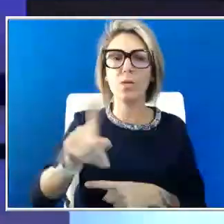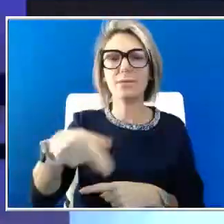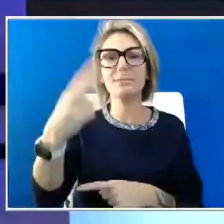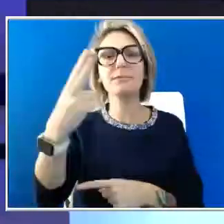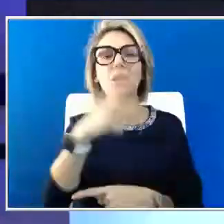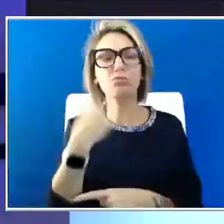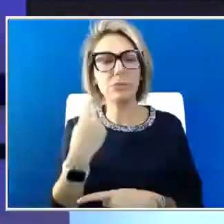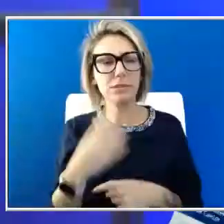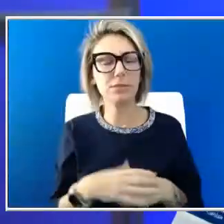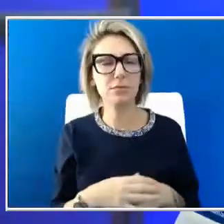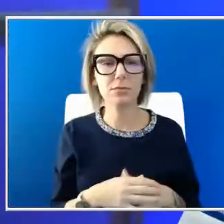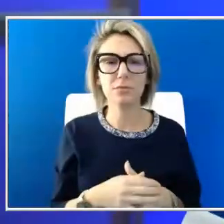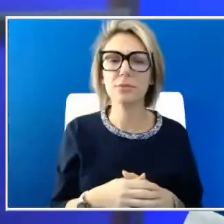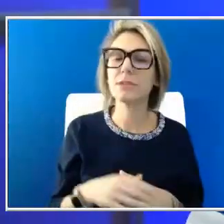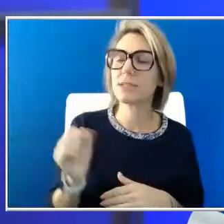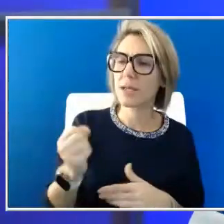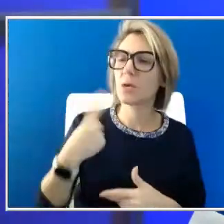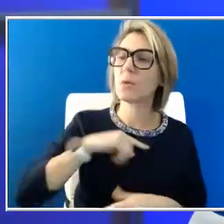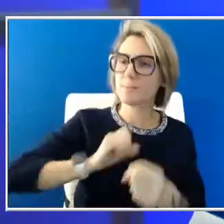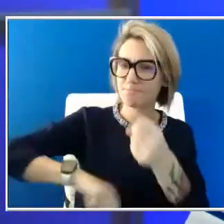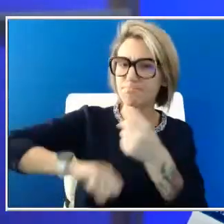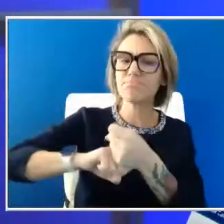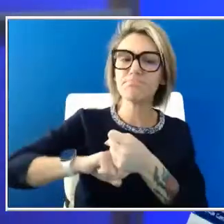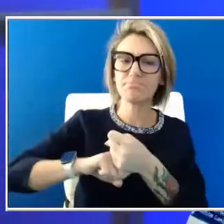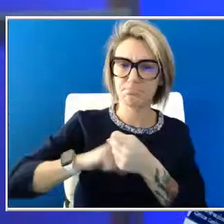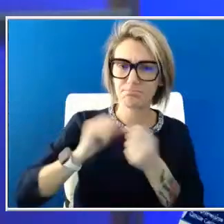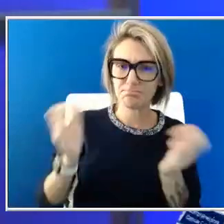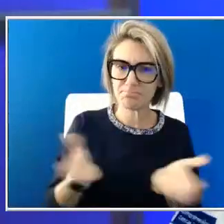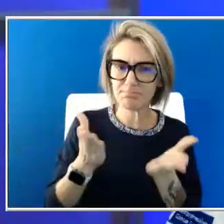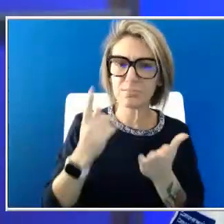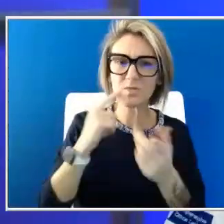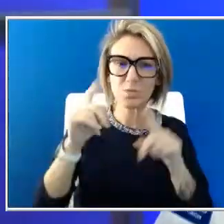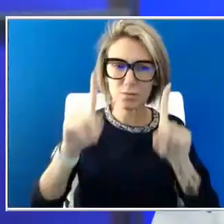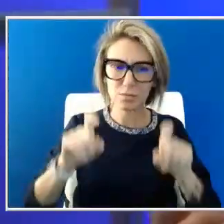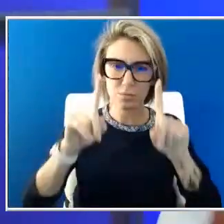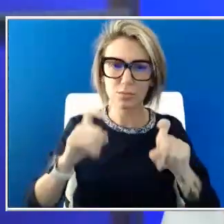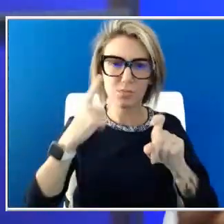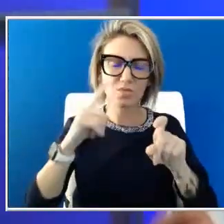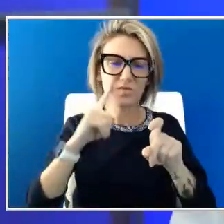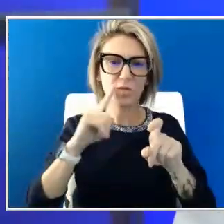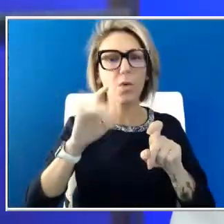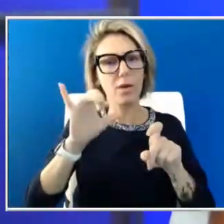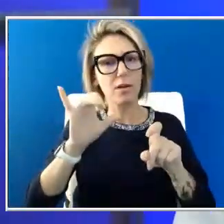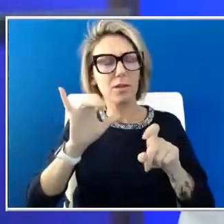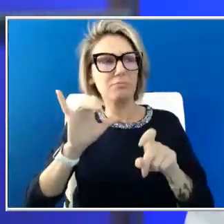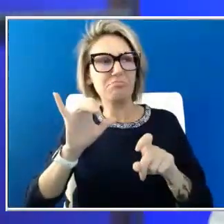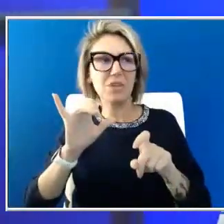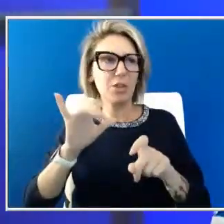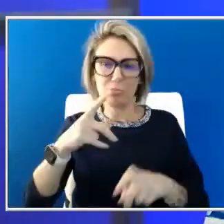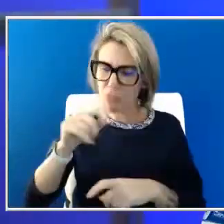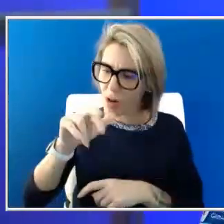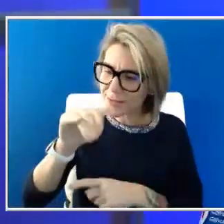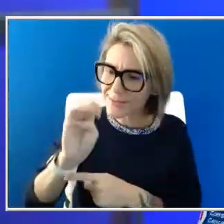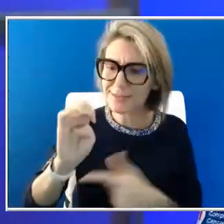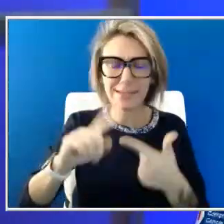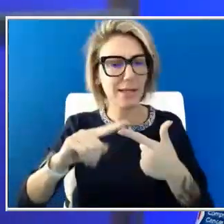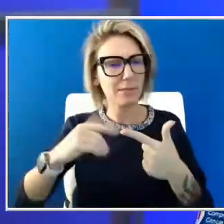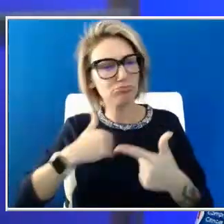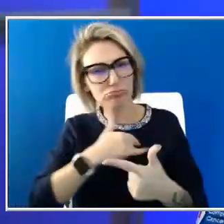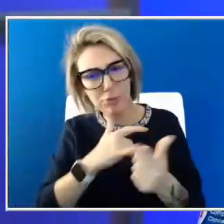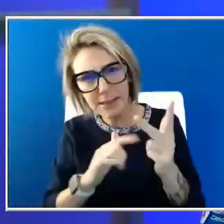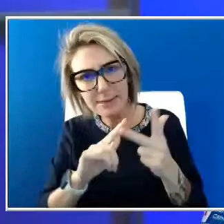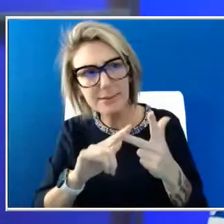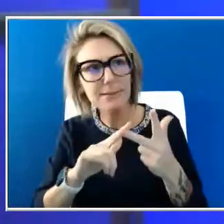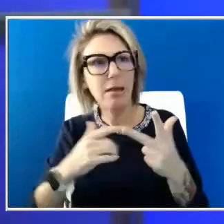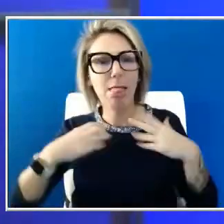Yeah, we advocate for screening for prostate cancer and screening for breast cancer and lung cancer for